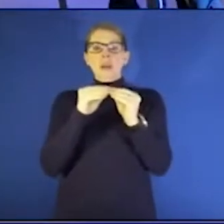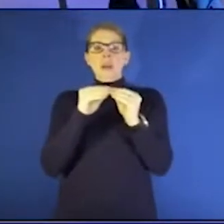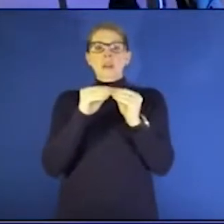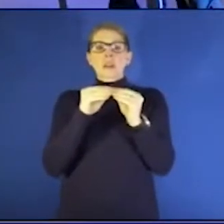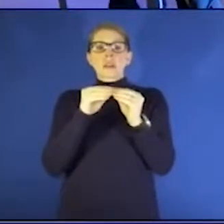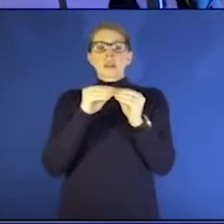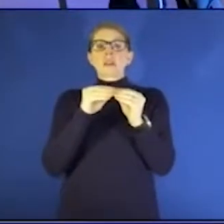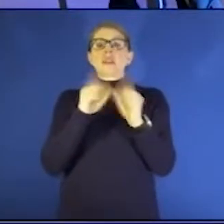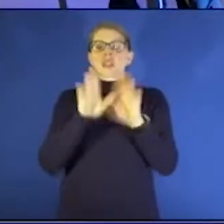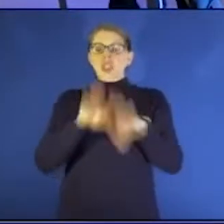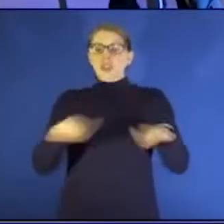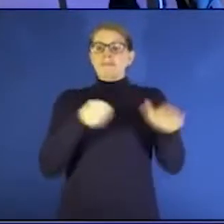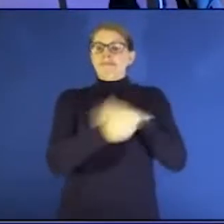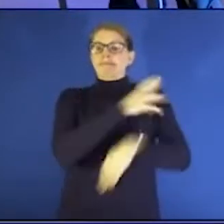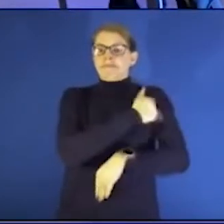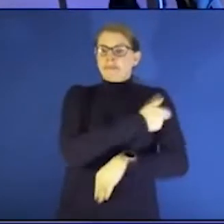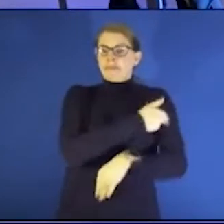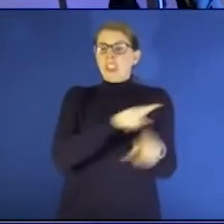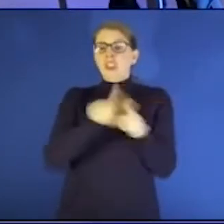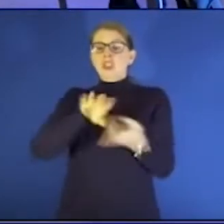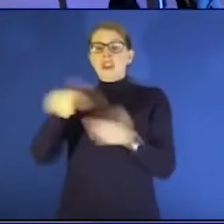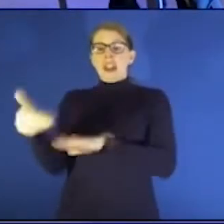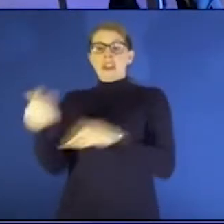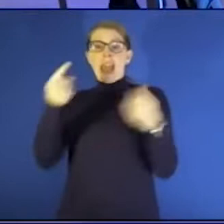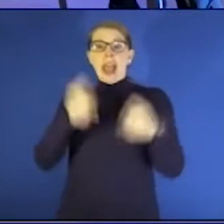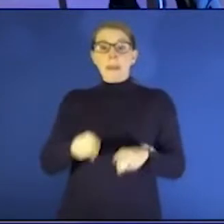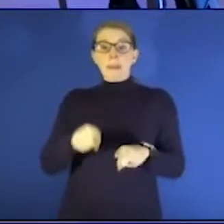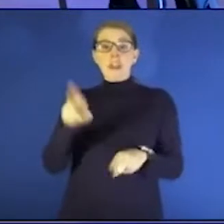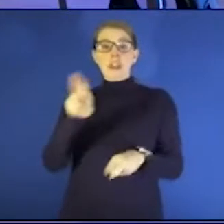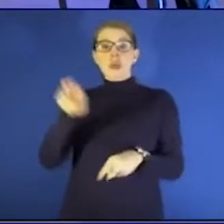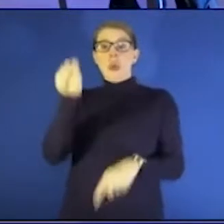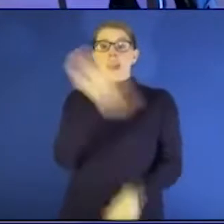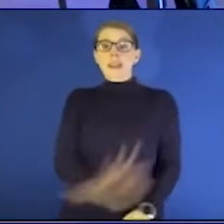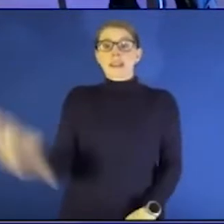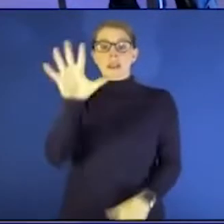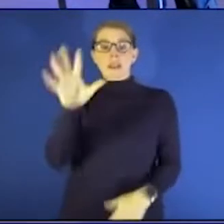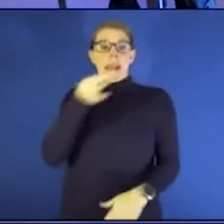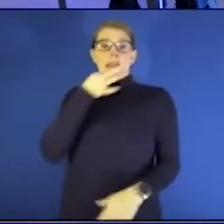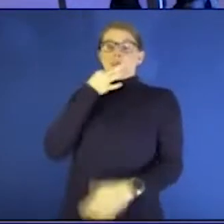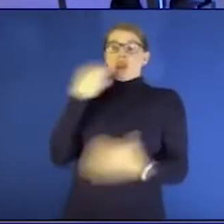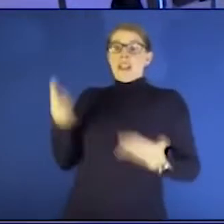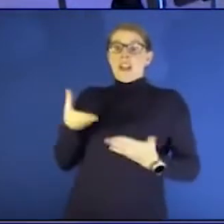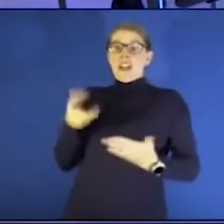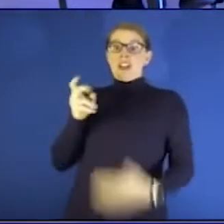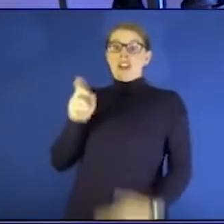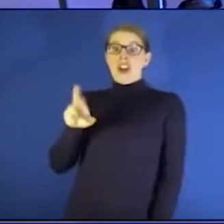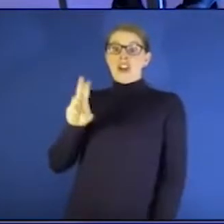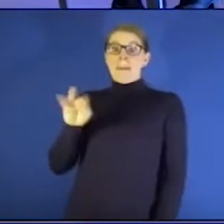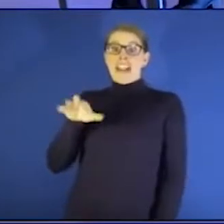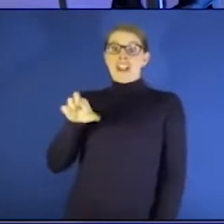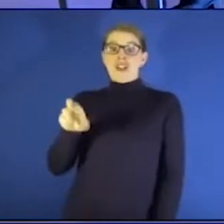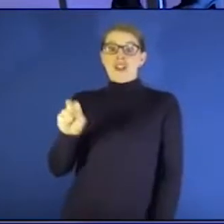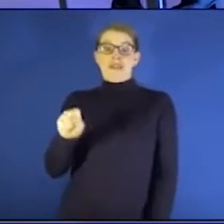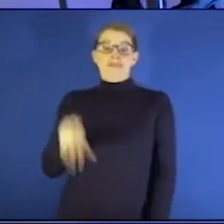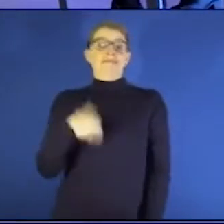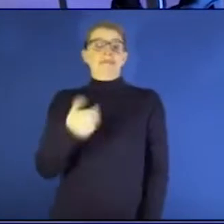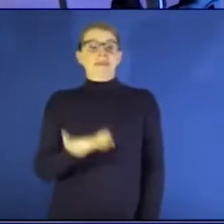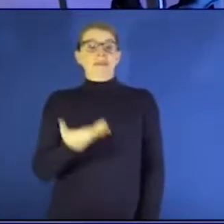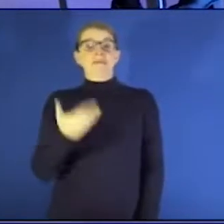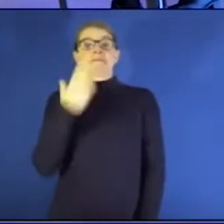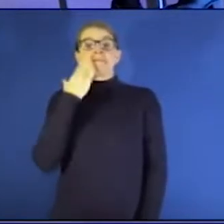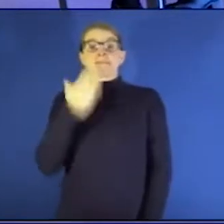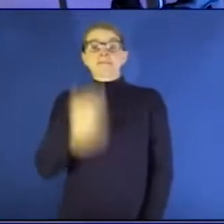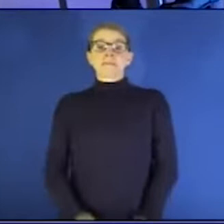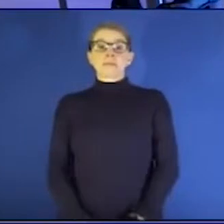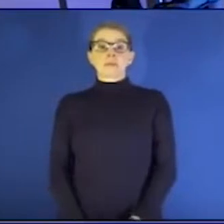that compare to what is happening across the country? Well, I think we have the expert here. Yeah. Yeah. So we the